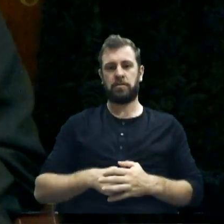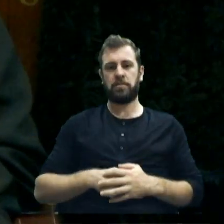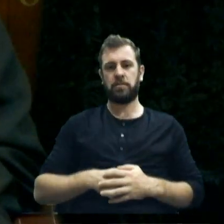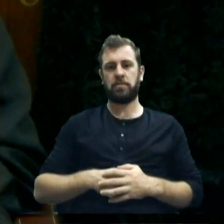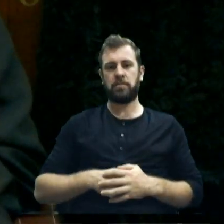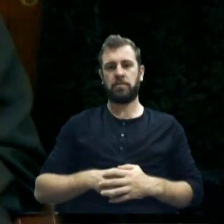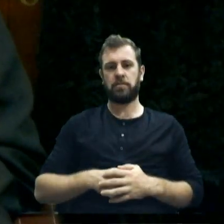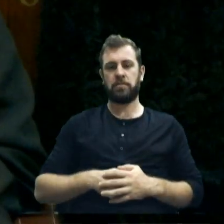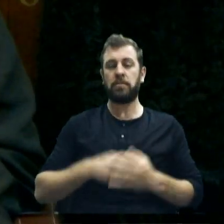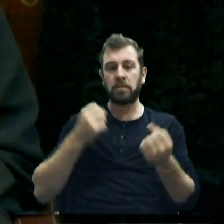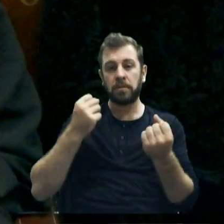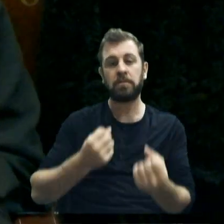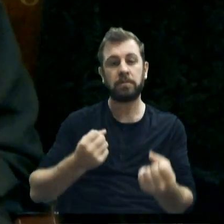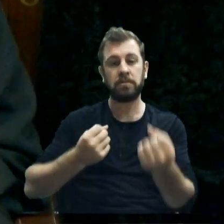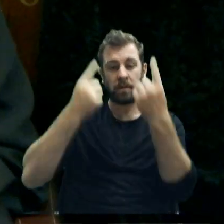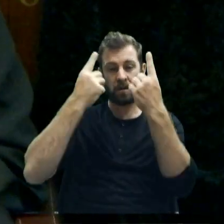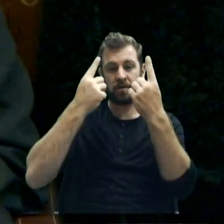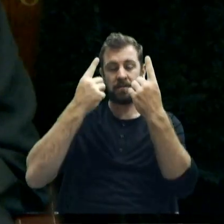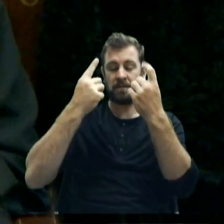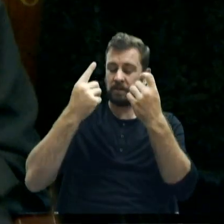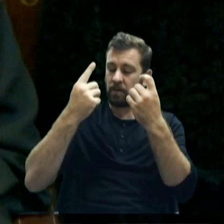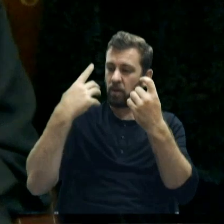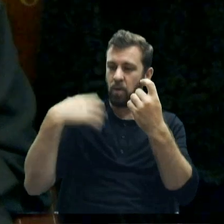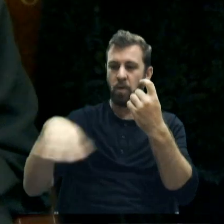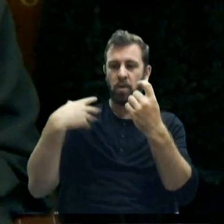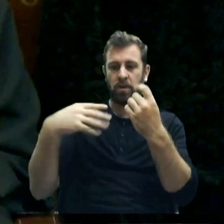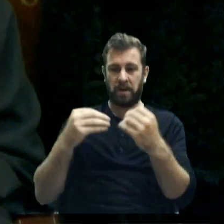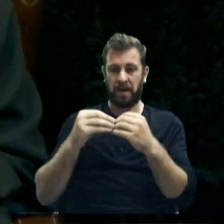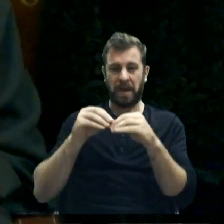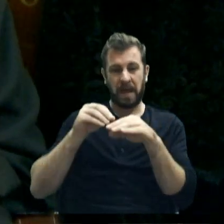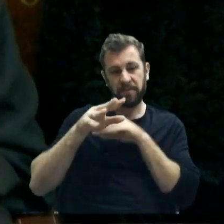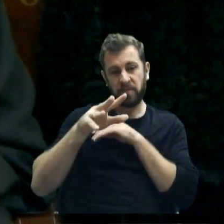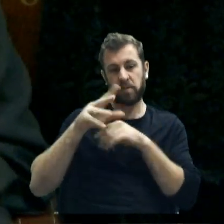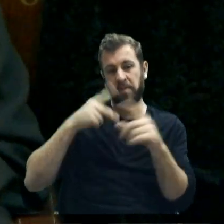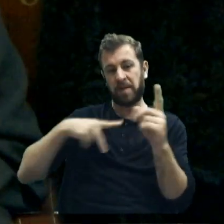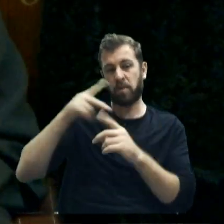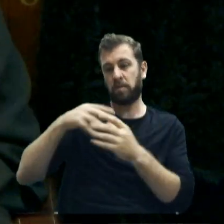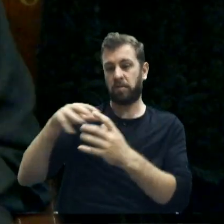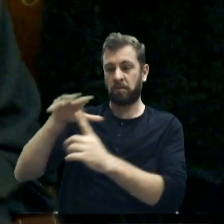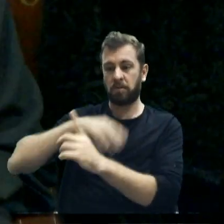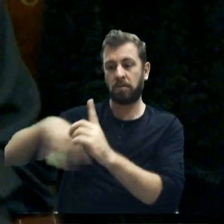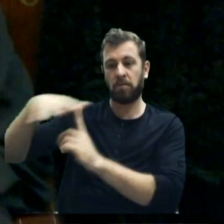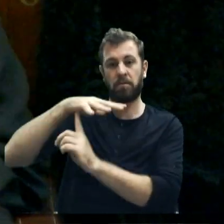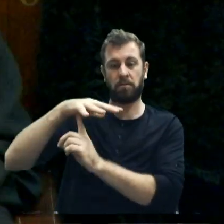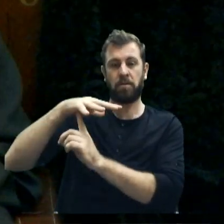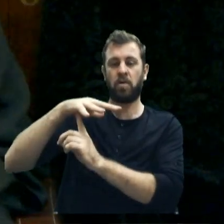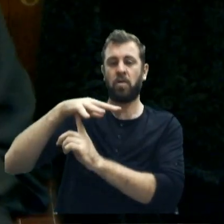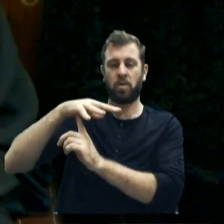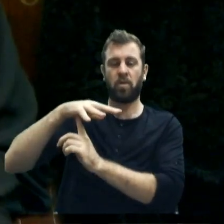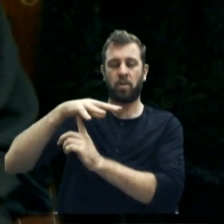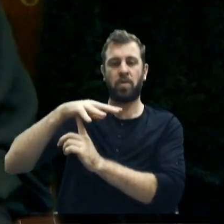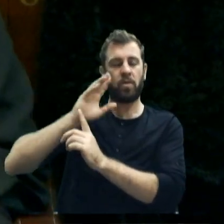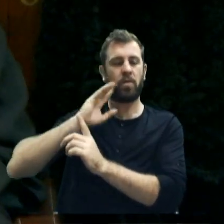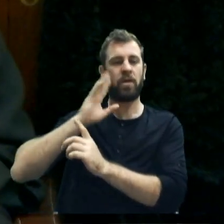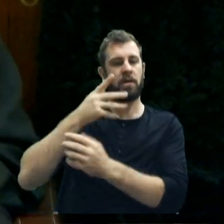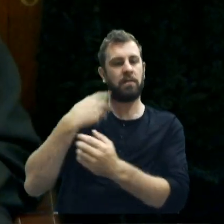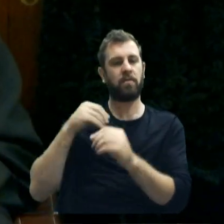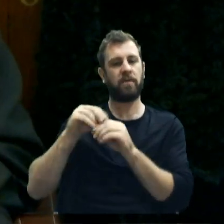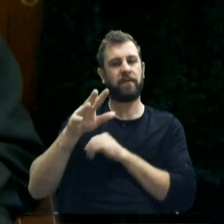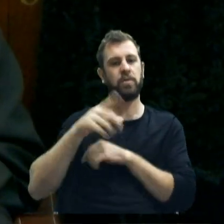Understand the influence that the people around you have, and attach yourself with those who have the